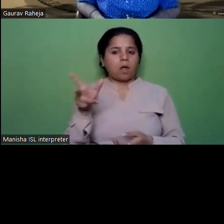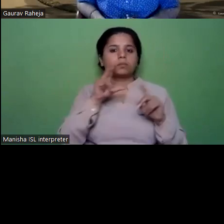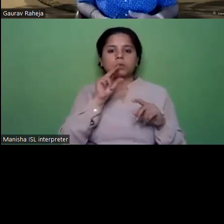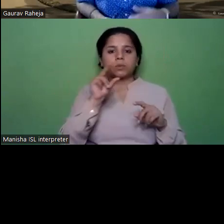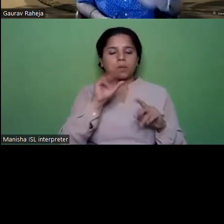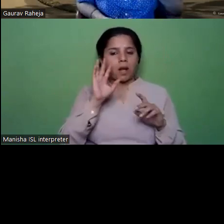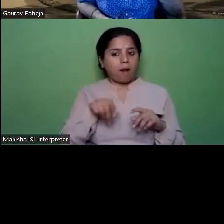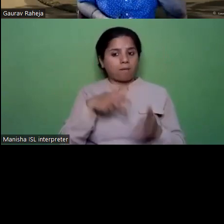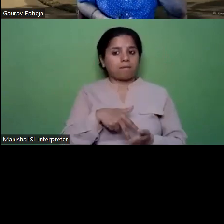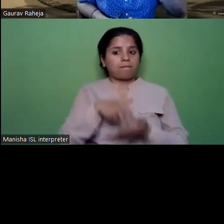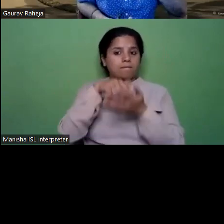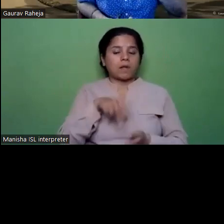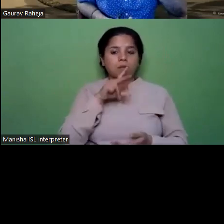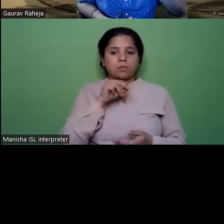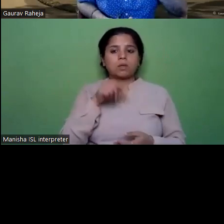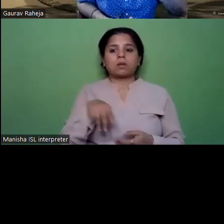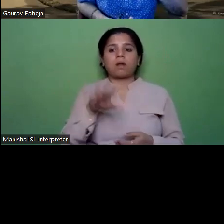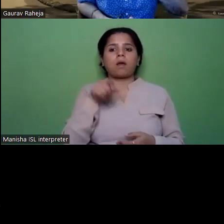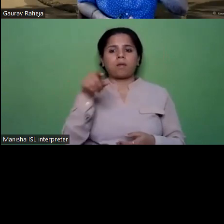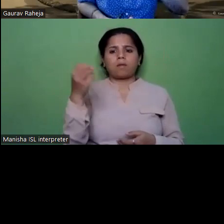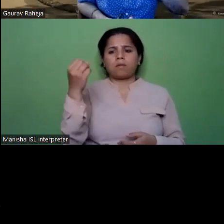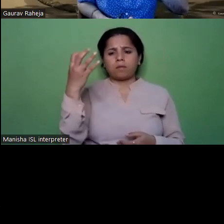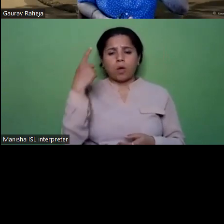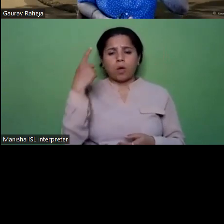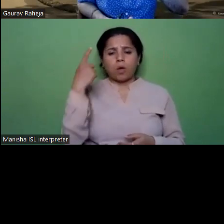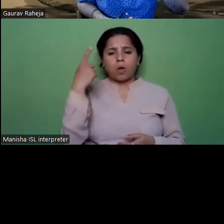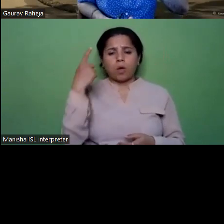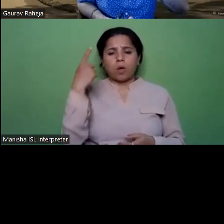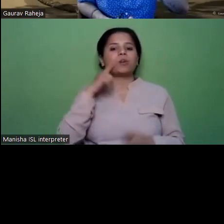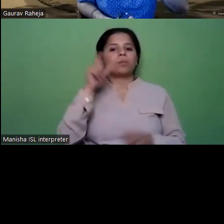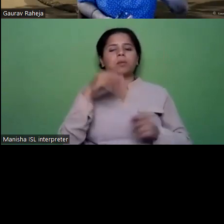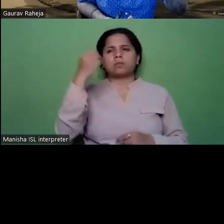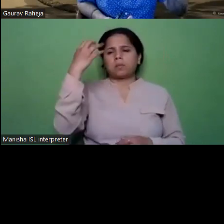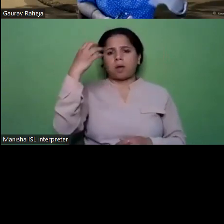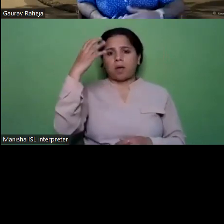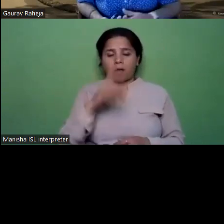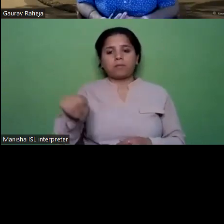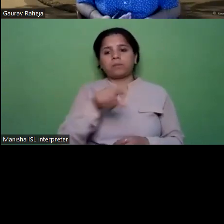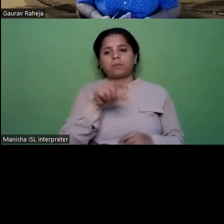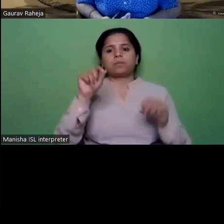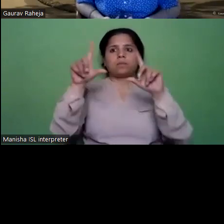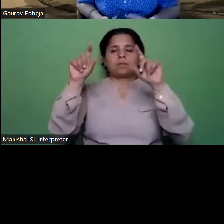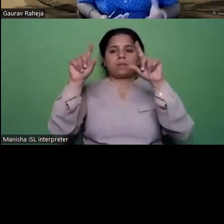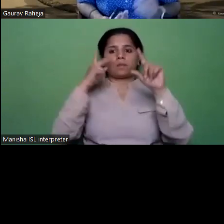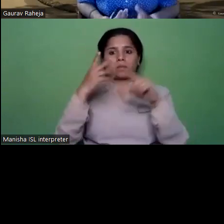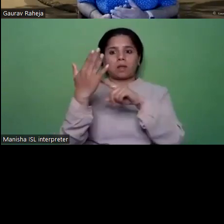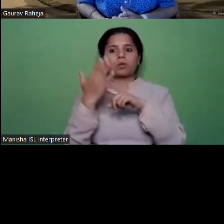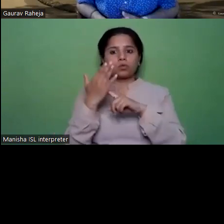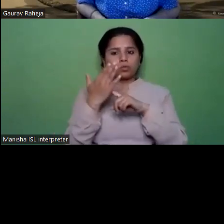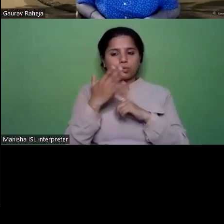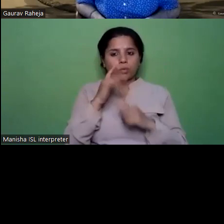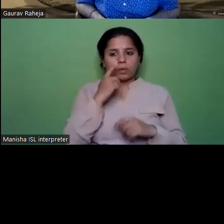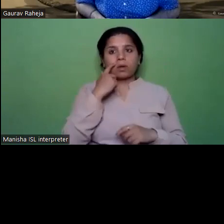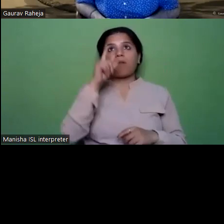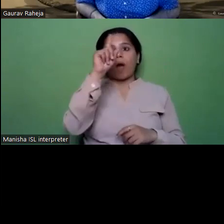lifts which can have flash signs for hearing impaired, digital displays. For a lift to become inclusive, it must follow